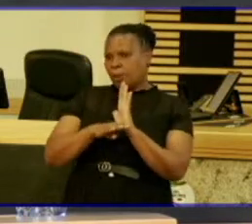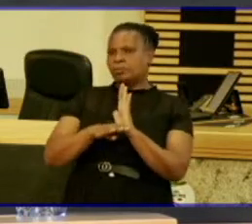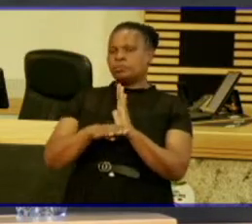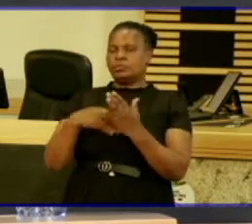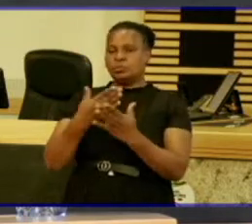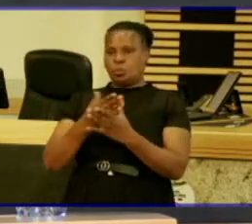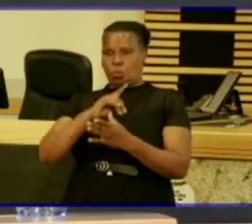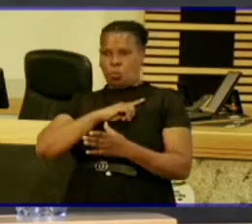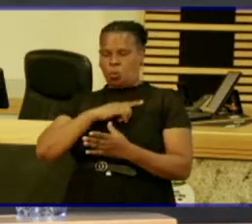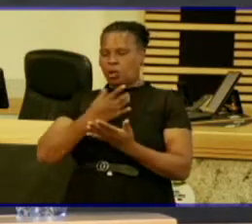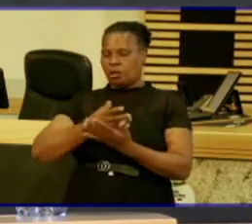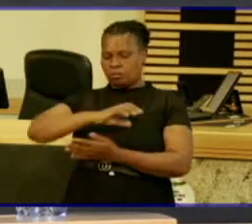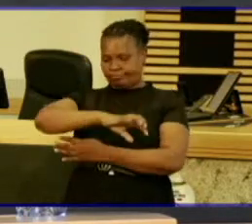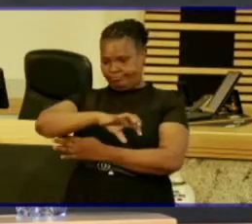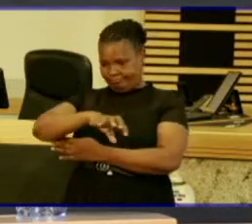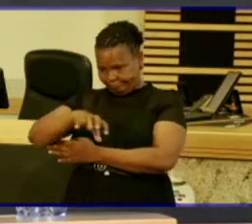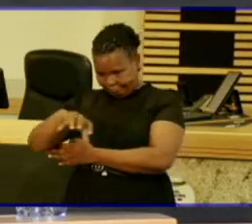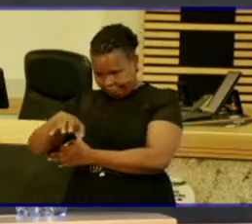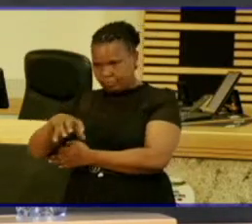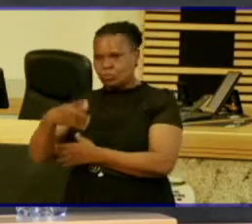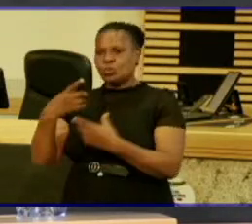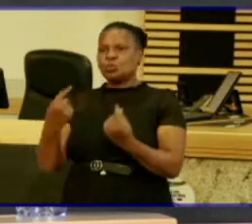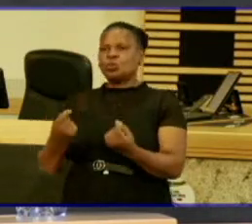parts of our province. We have made